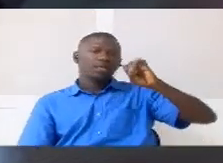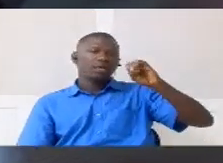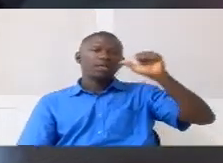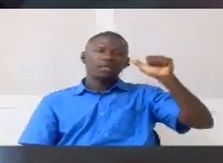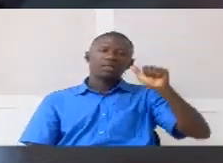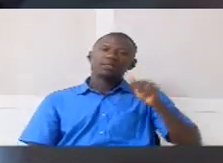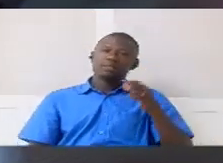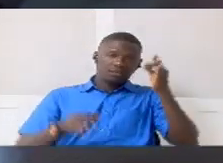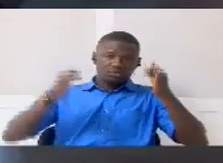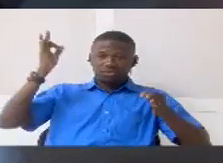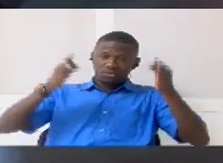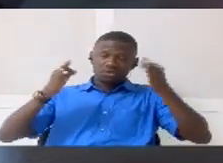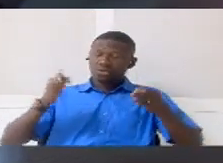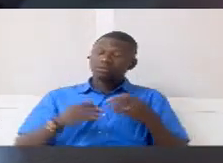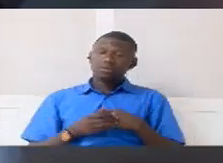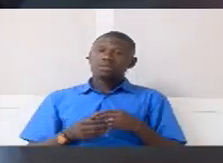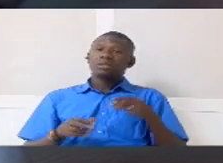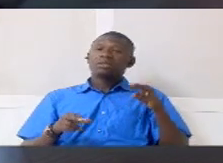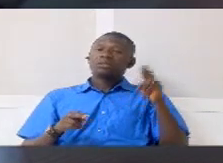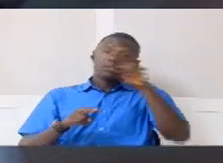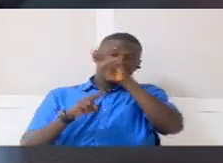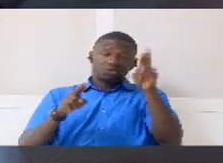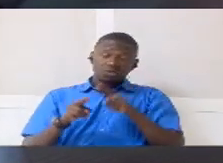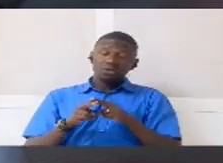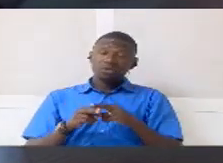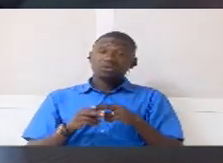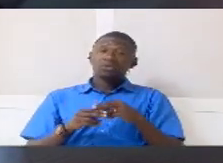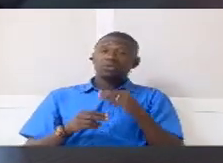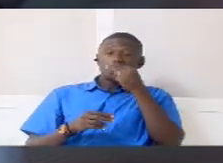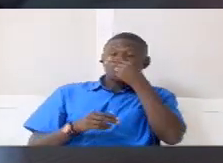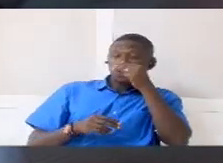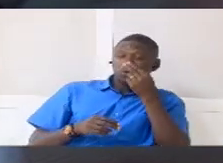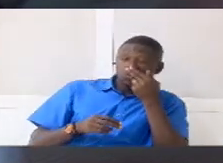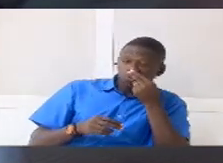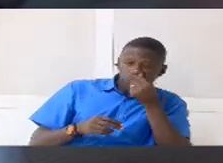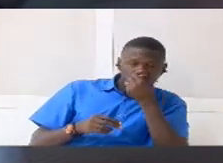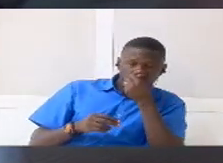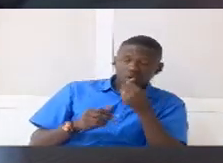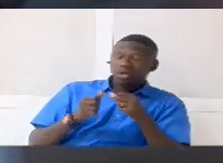judiciary, the National Drug Law Enforcement Agency.